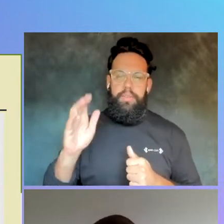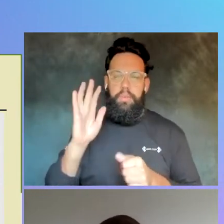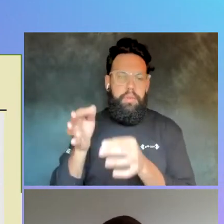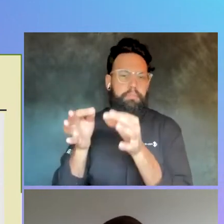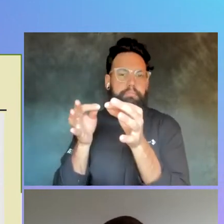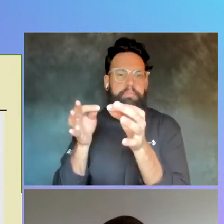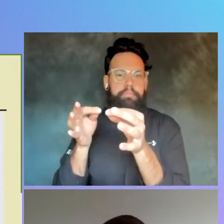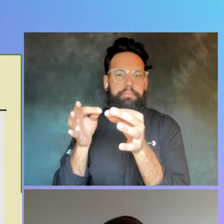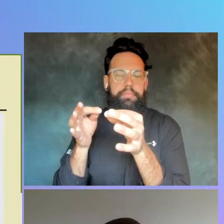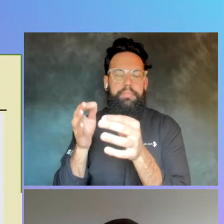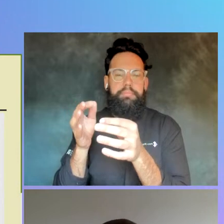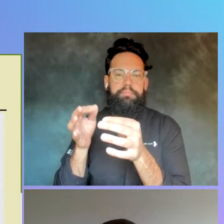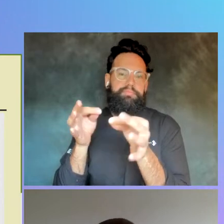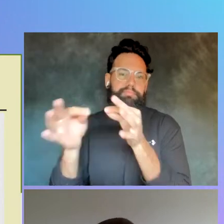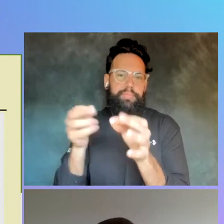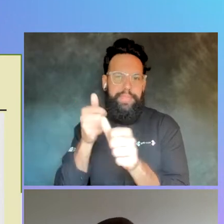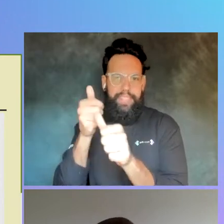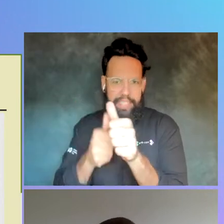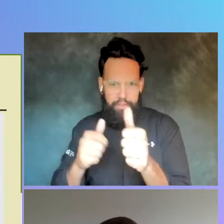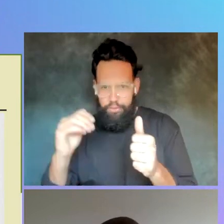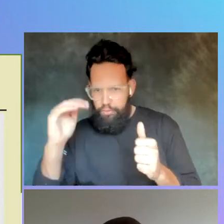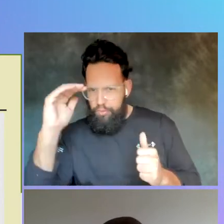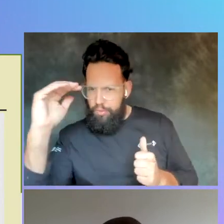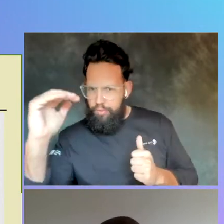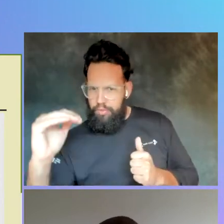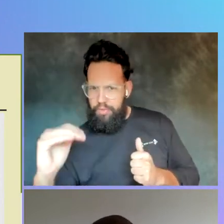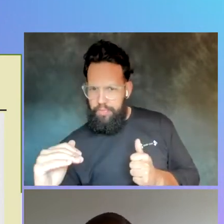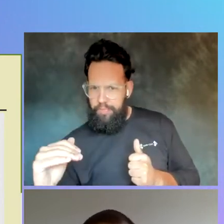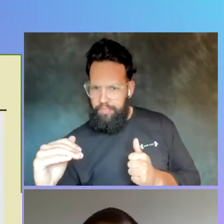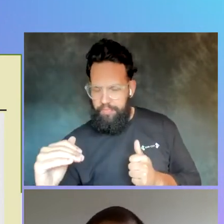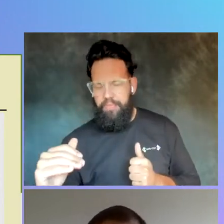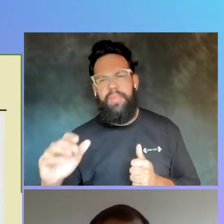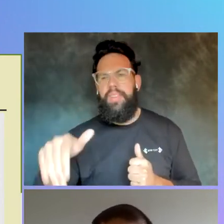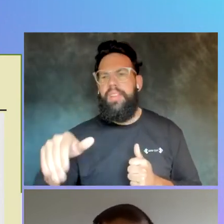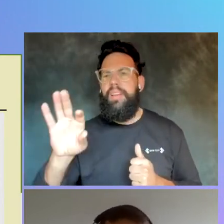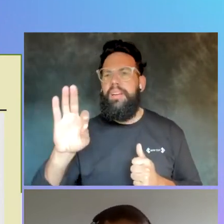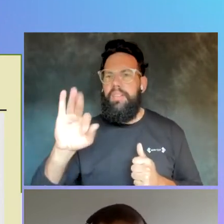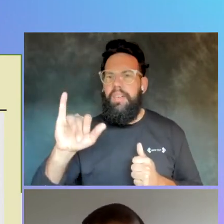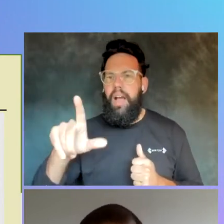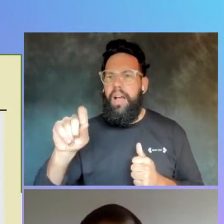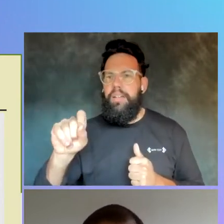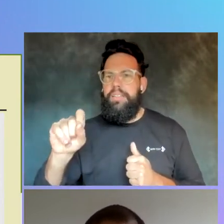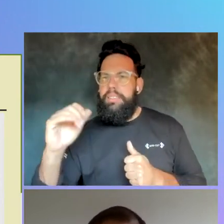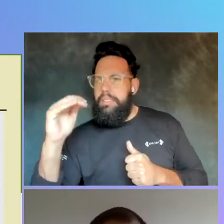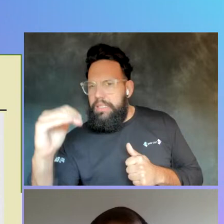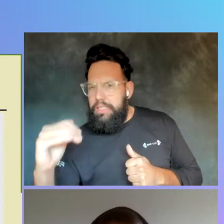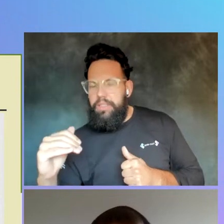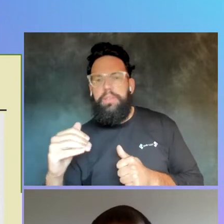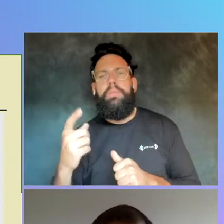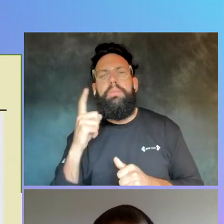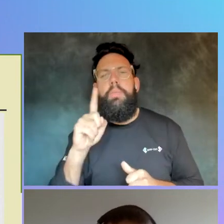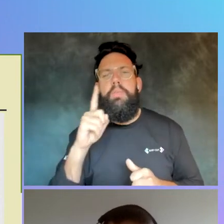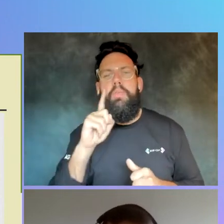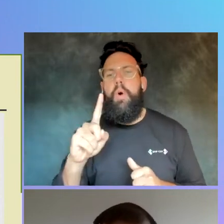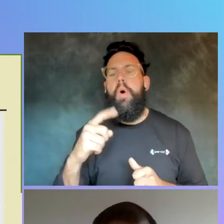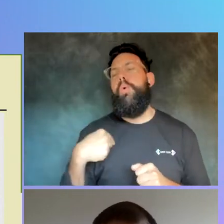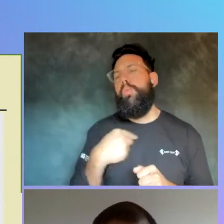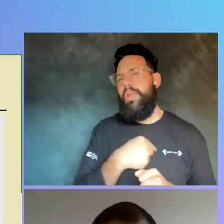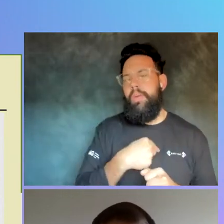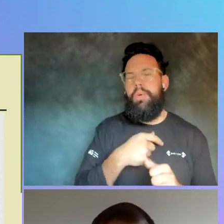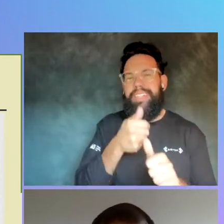those does. And these will be the files which we will be adding a bit of code to in our following